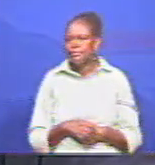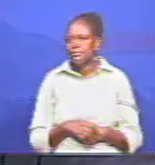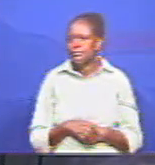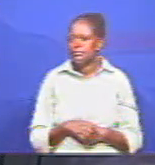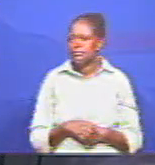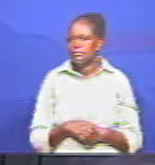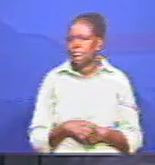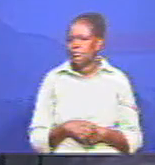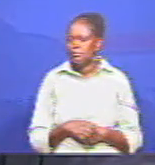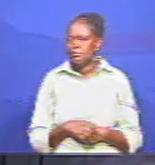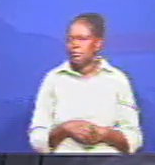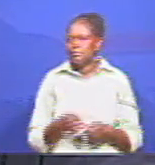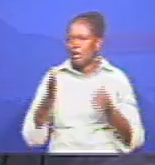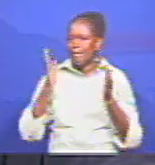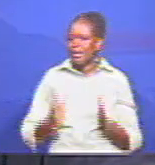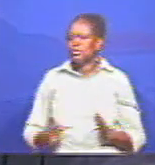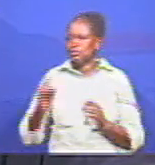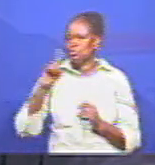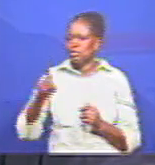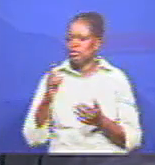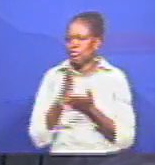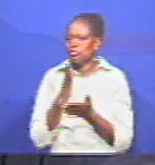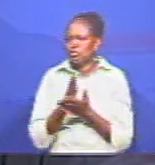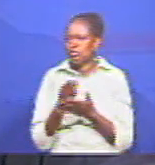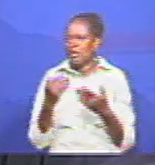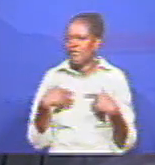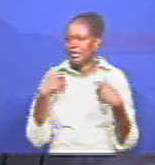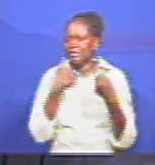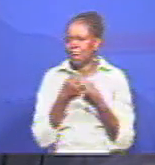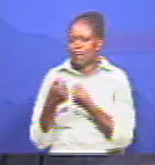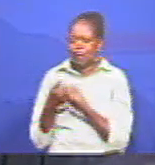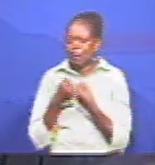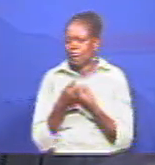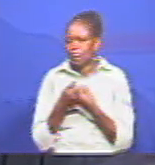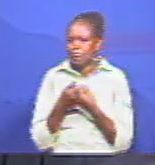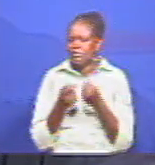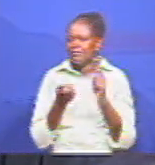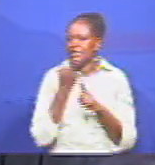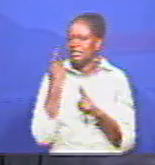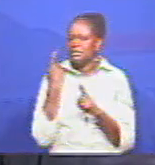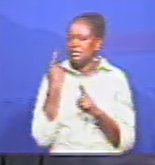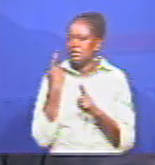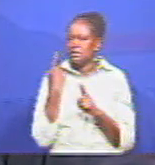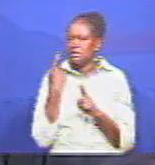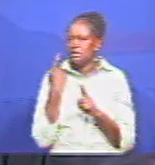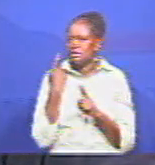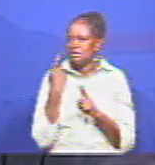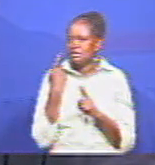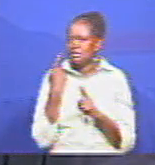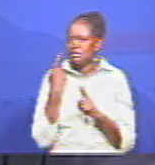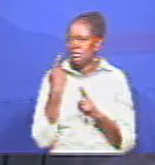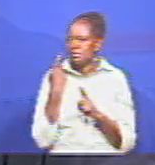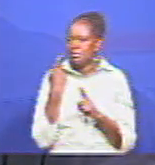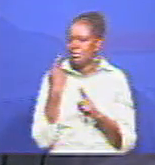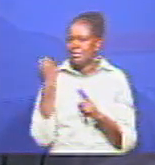a personal question, yes. of course, it is, first of all, the diseases.